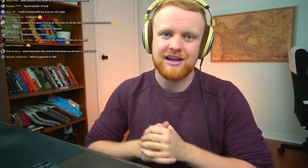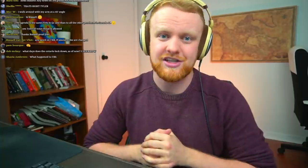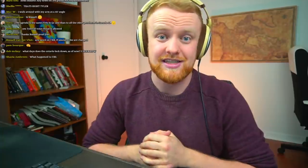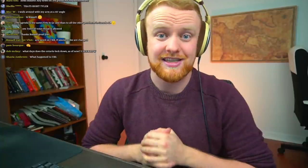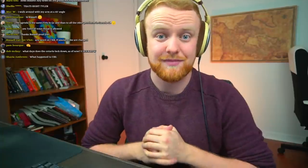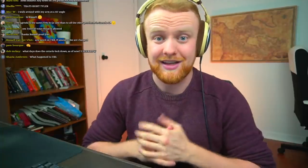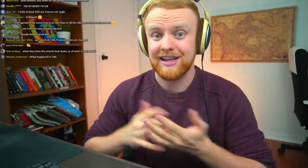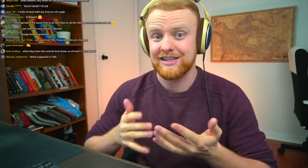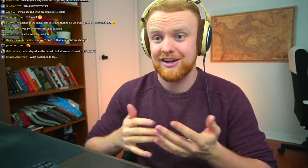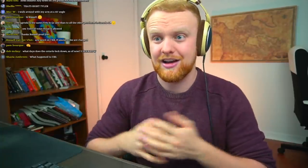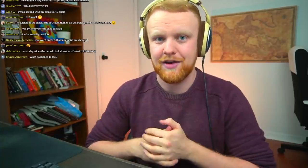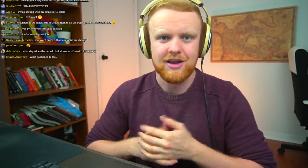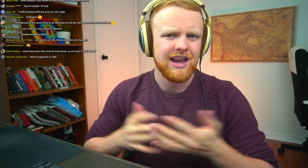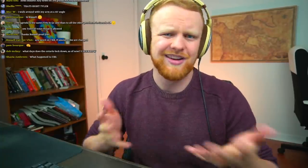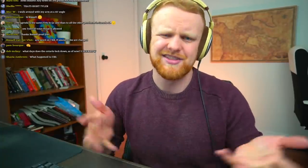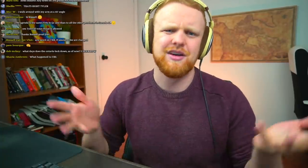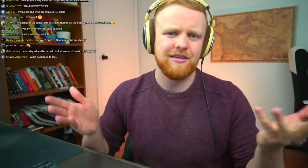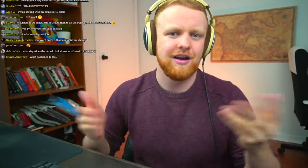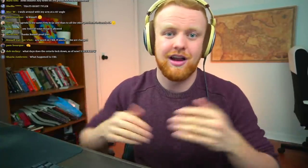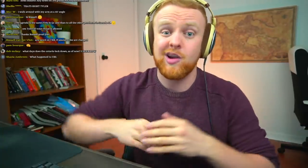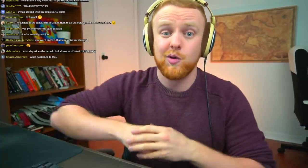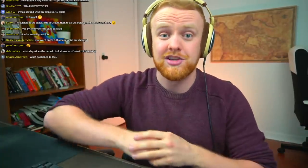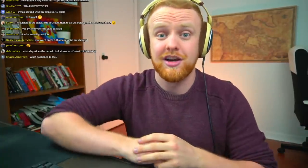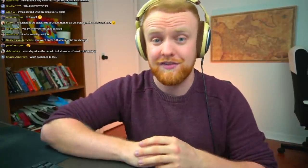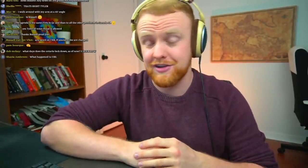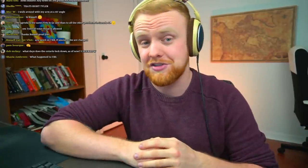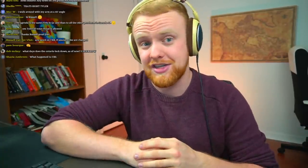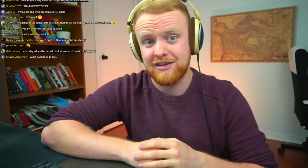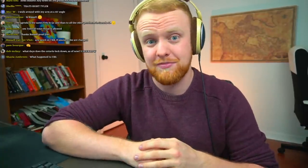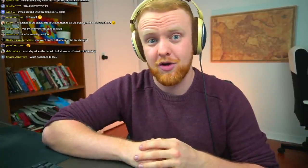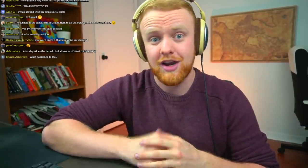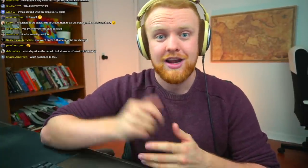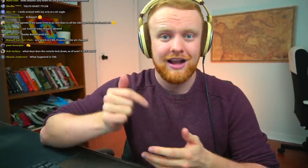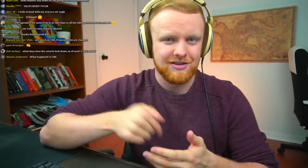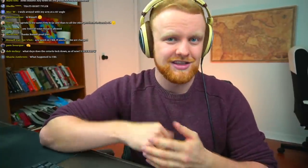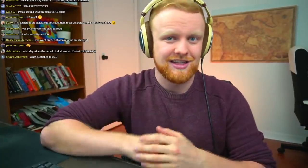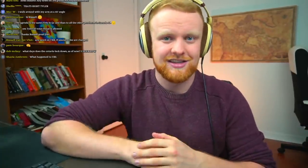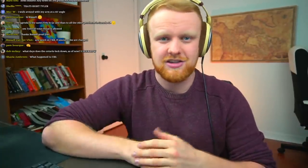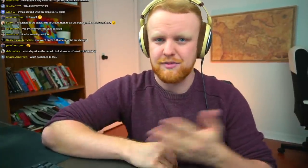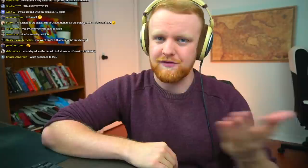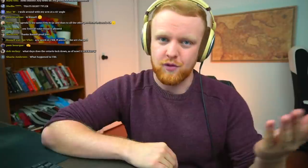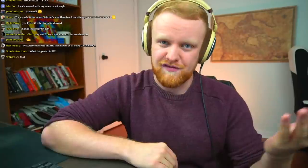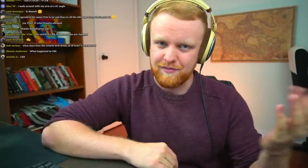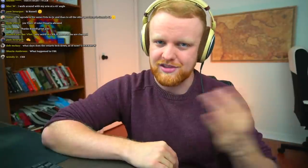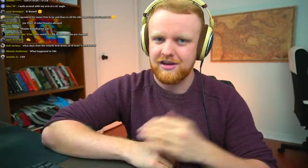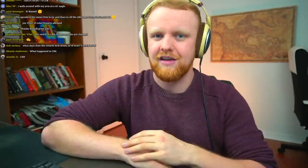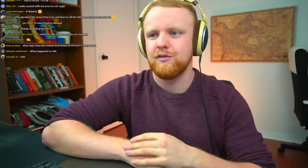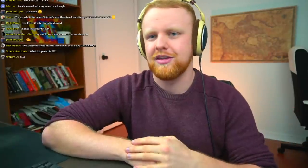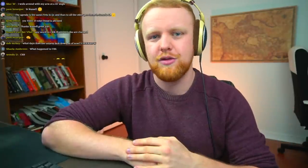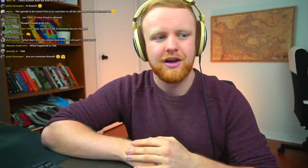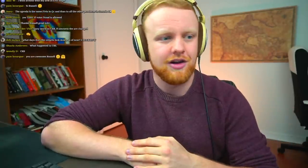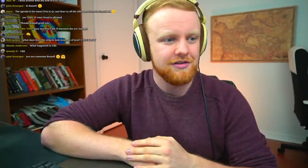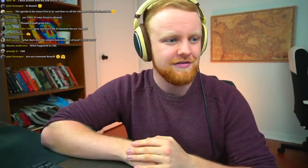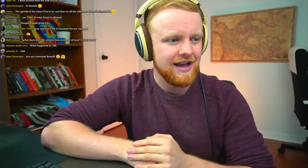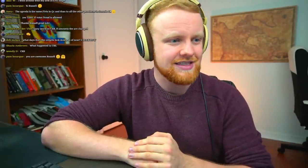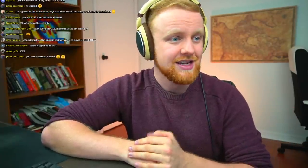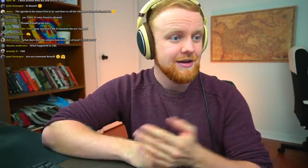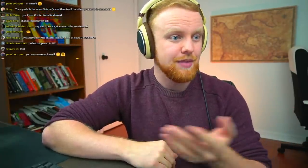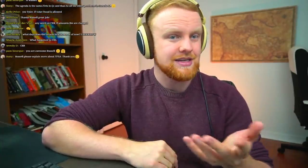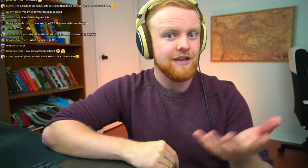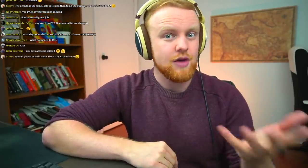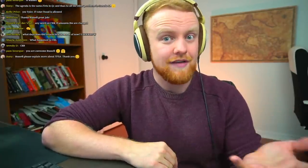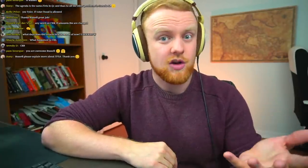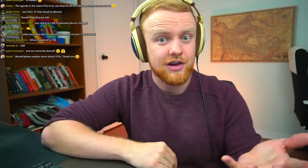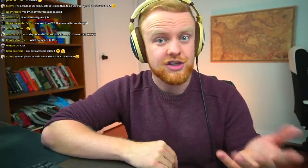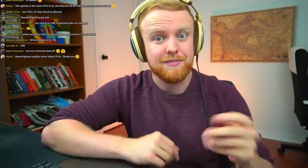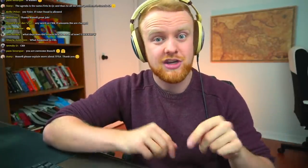different strategies. That's something I like to talk about and also have a course on if you're interested in more. There's a link in the description, 45% off with coupon code INVEST.